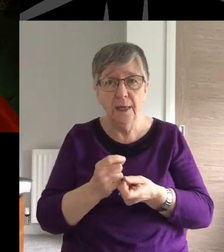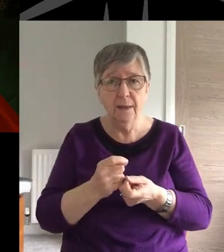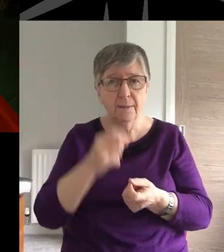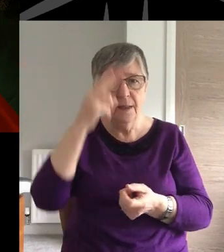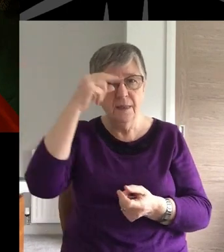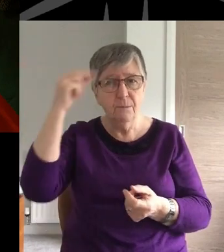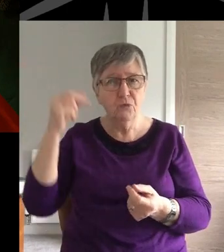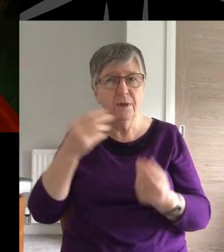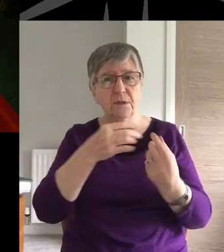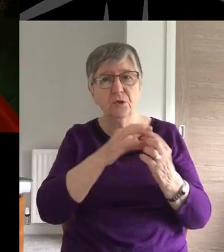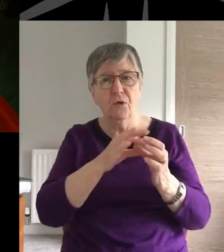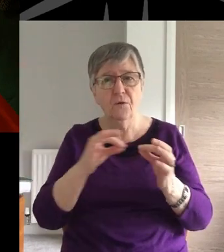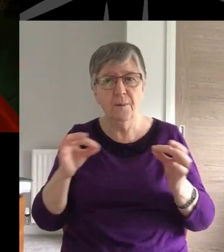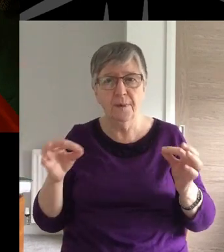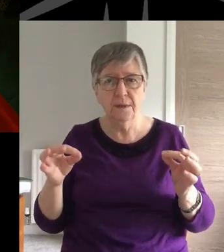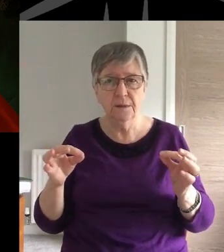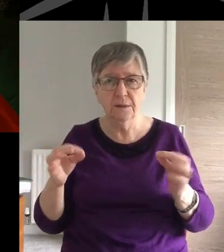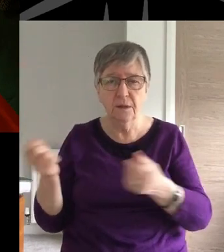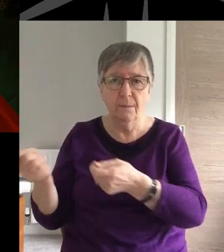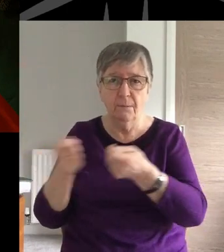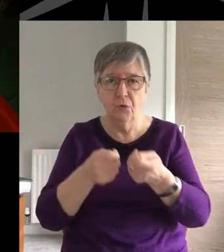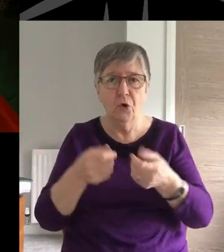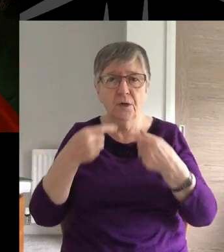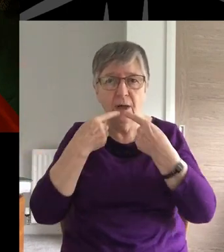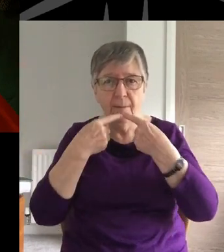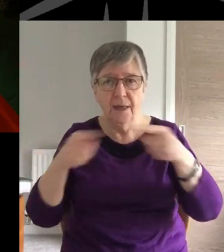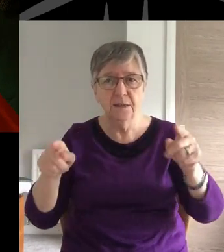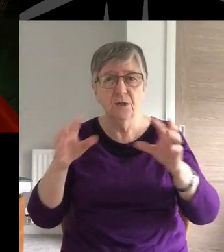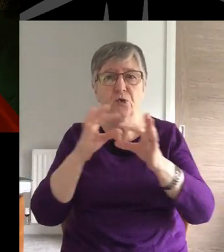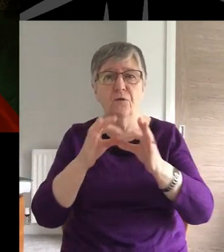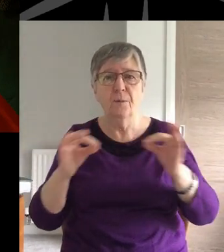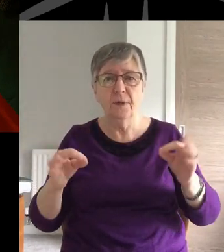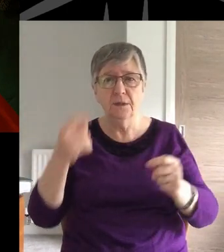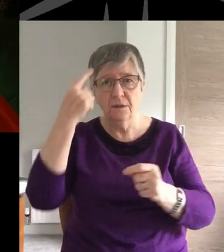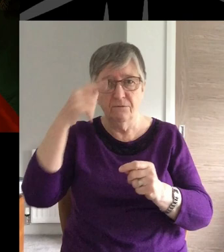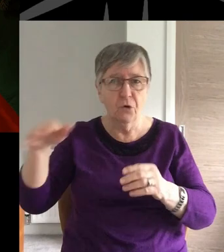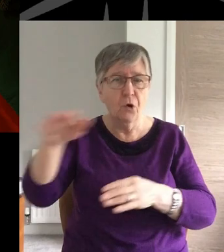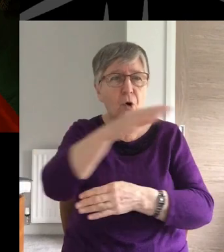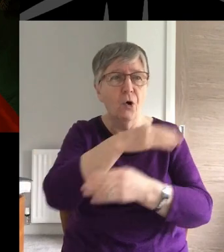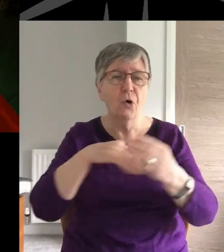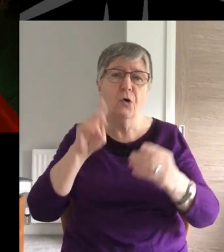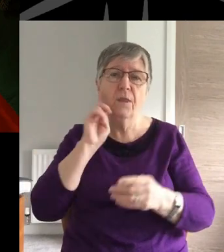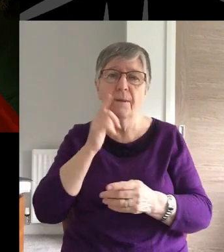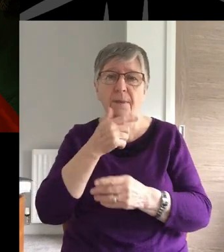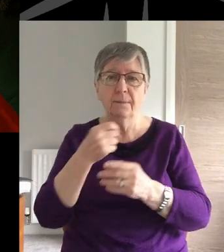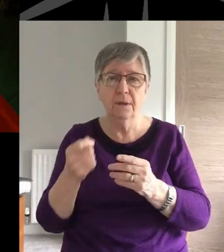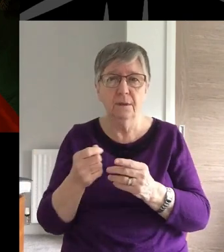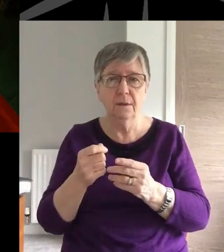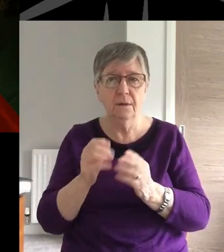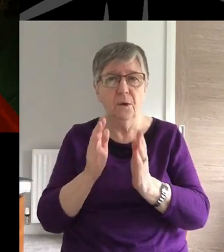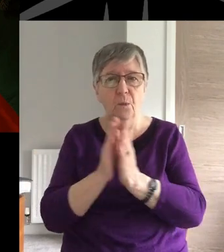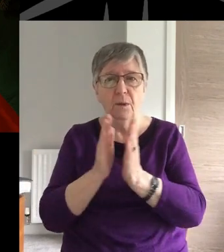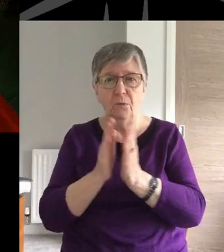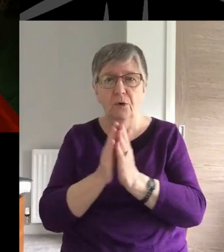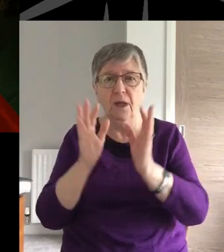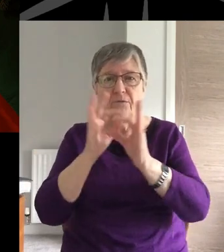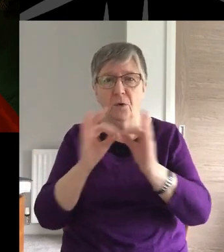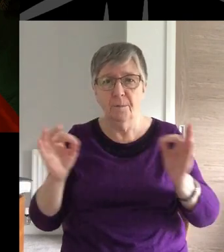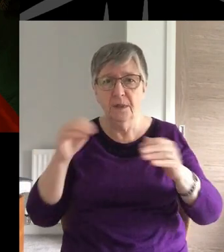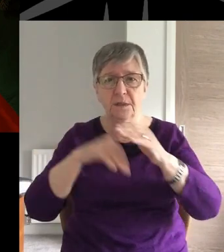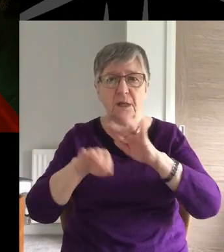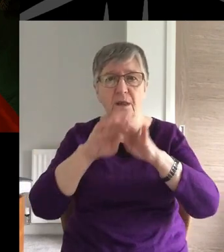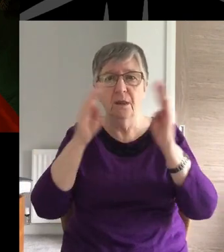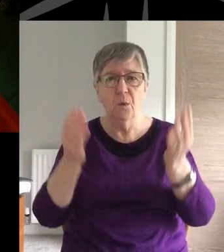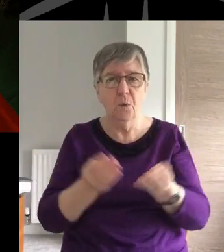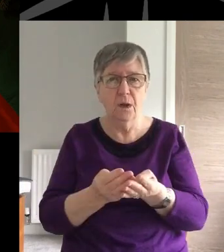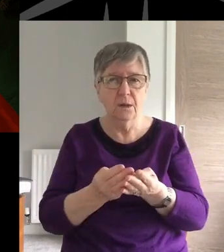brought a message of peace for all the people. And so we pray for peace in our world. We're victims of